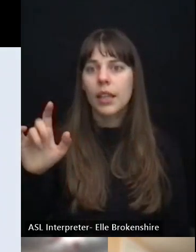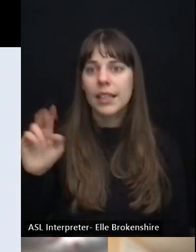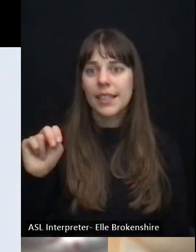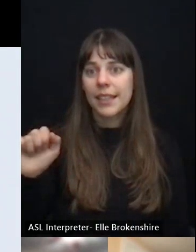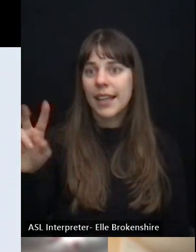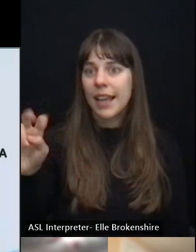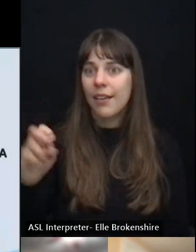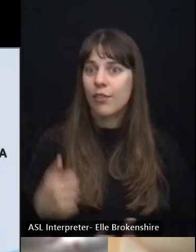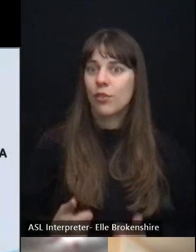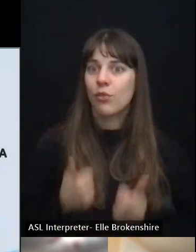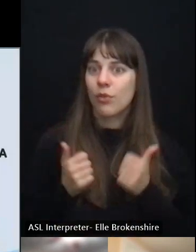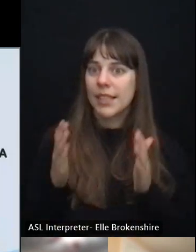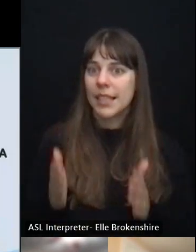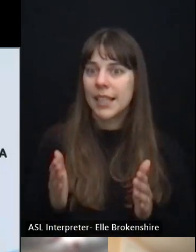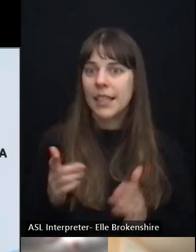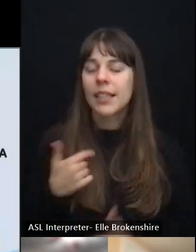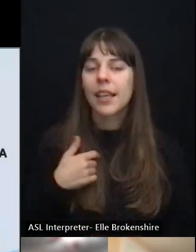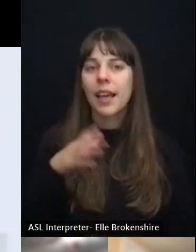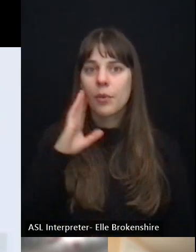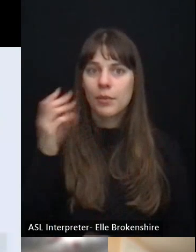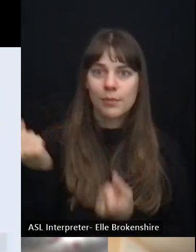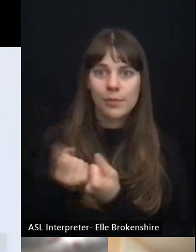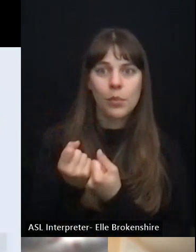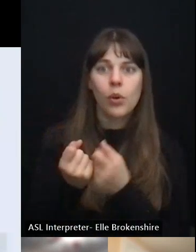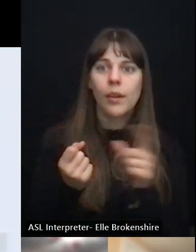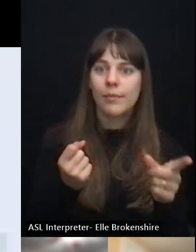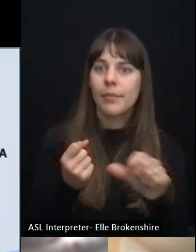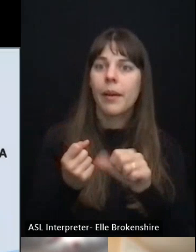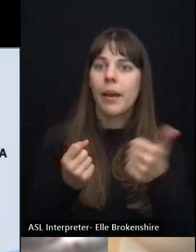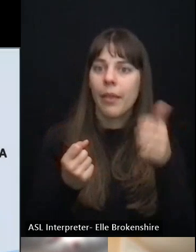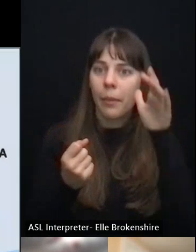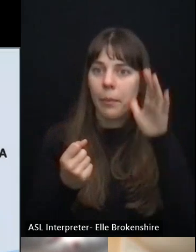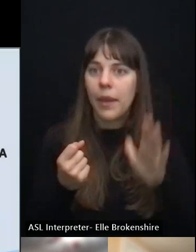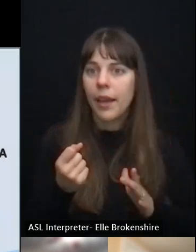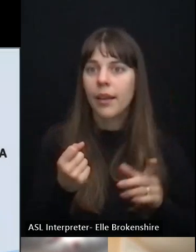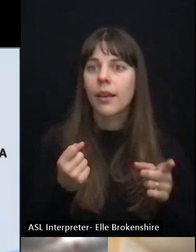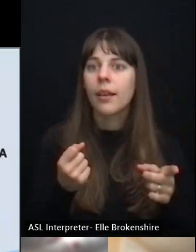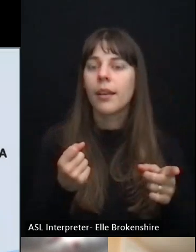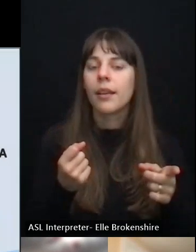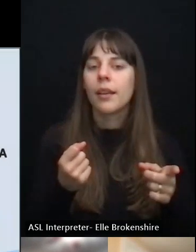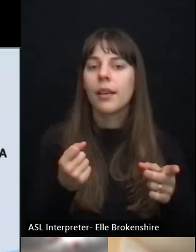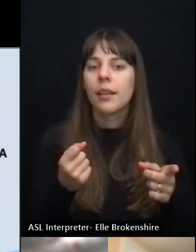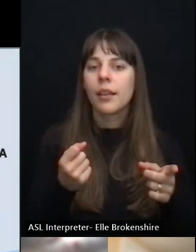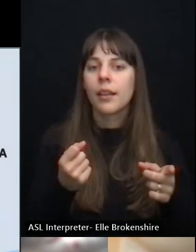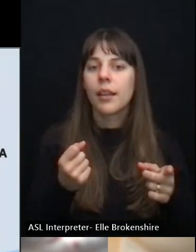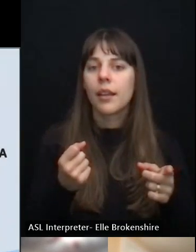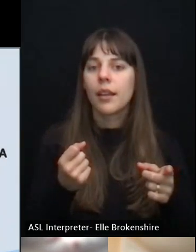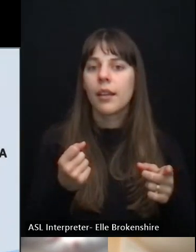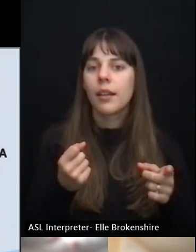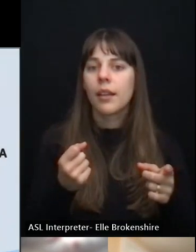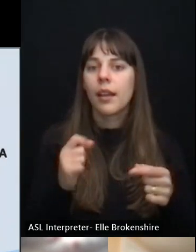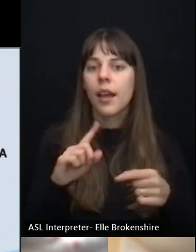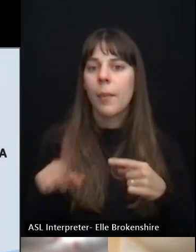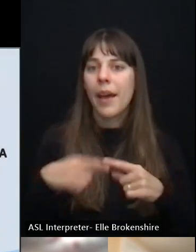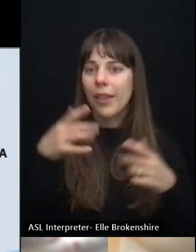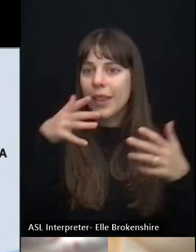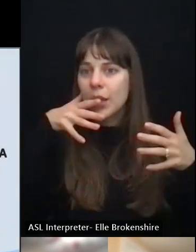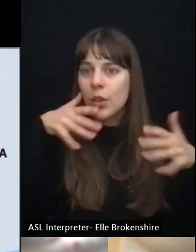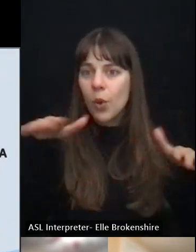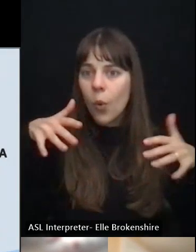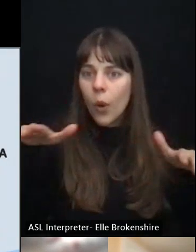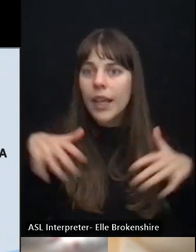resident, I'll second the gentleman's comment that he just made about the noise,